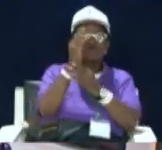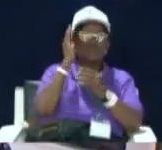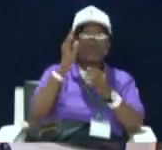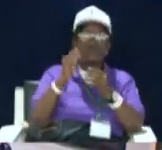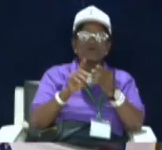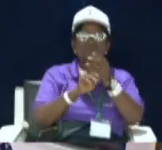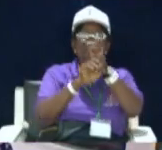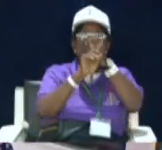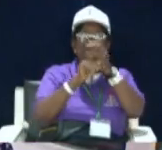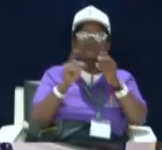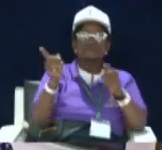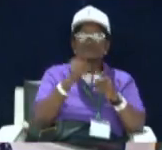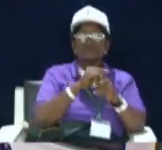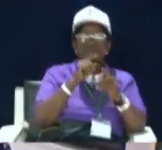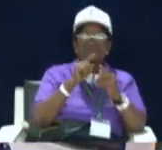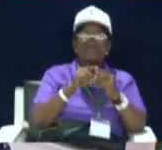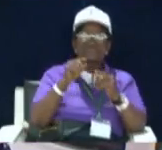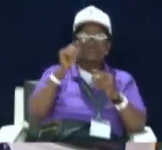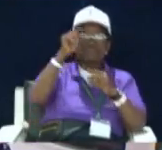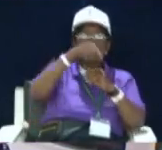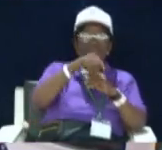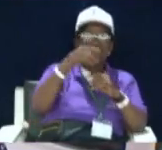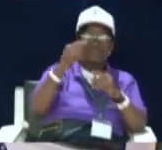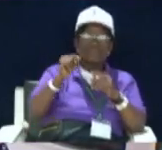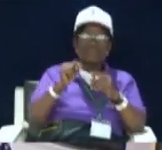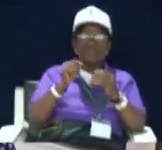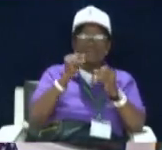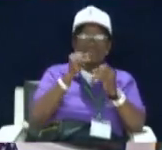ni joba olorun a olorun o ni je ka wa yin ti